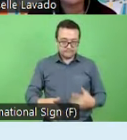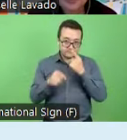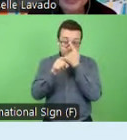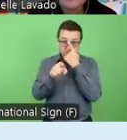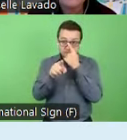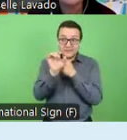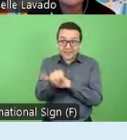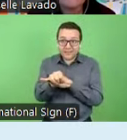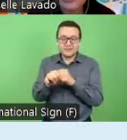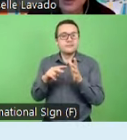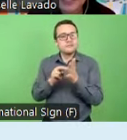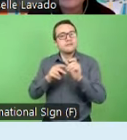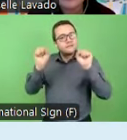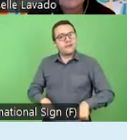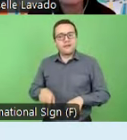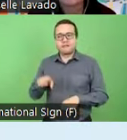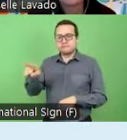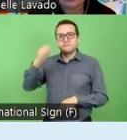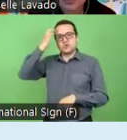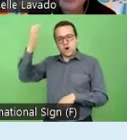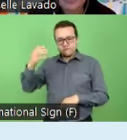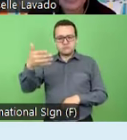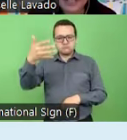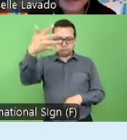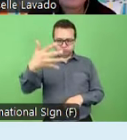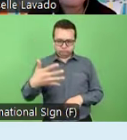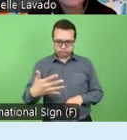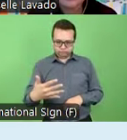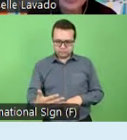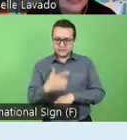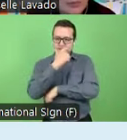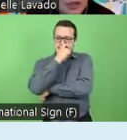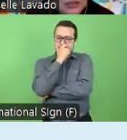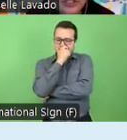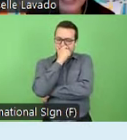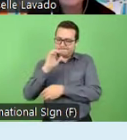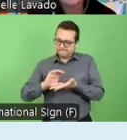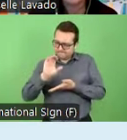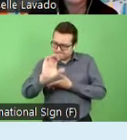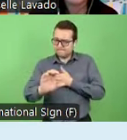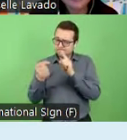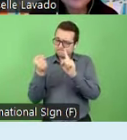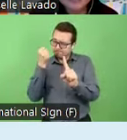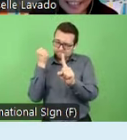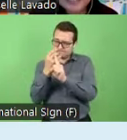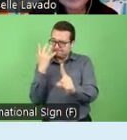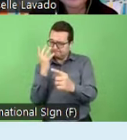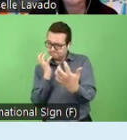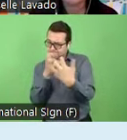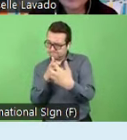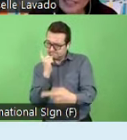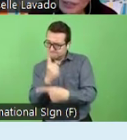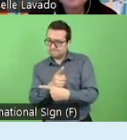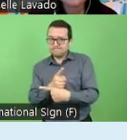target support and evaluate impact more effectively. Strengthening monitoring is not just a technical task, it